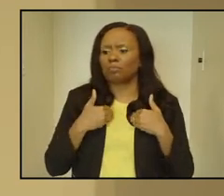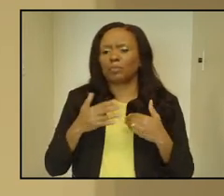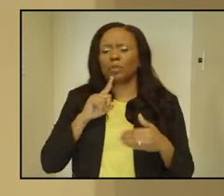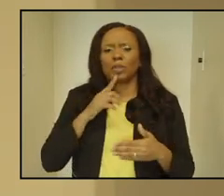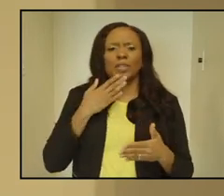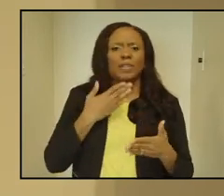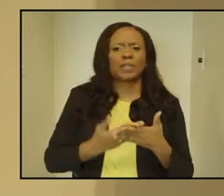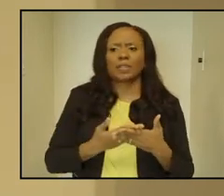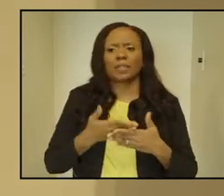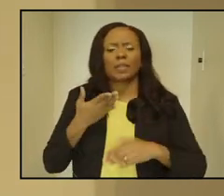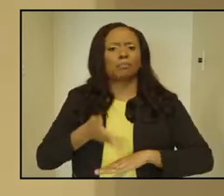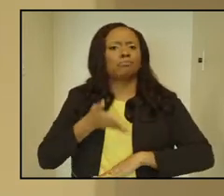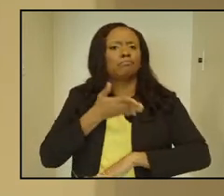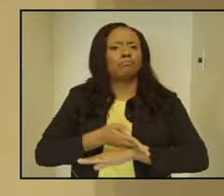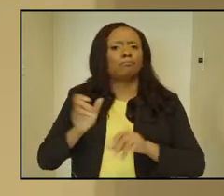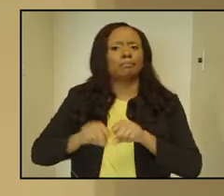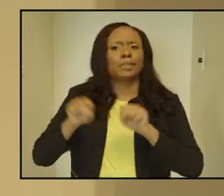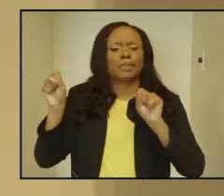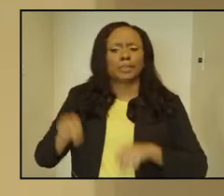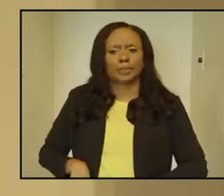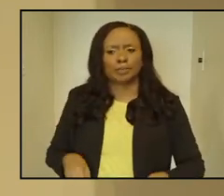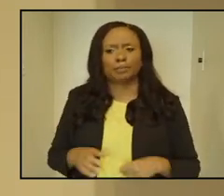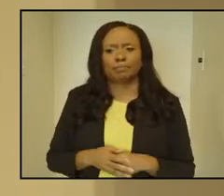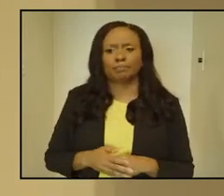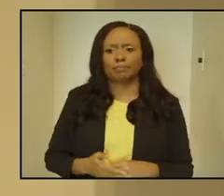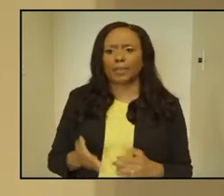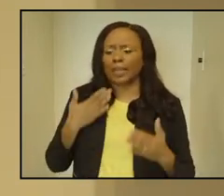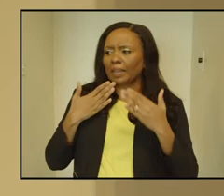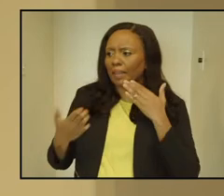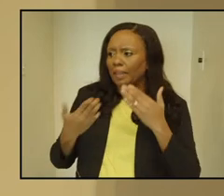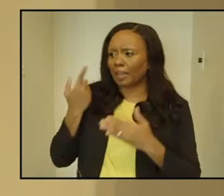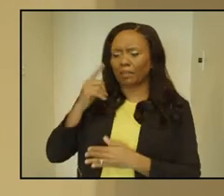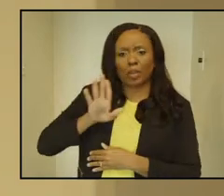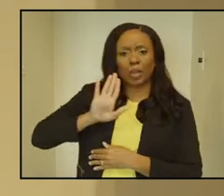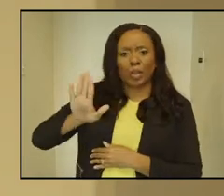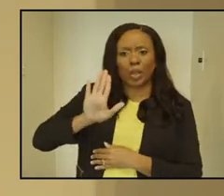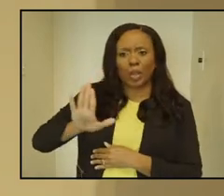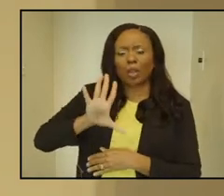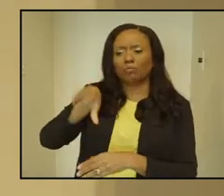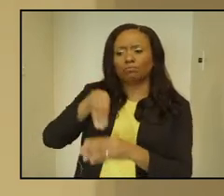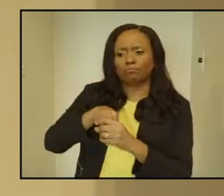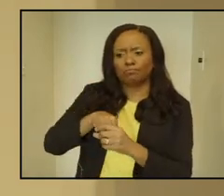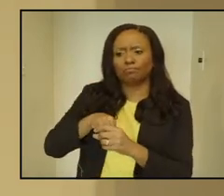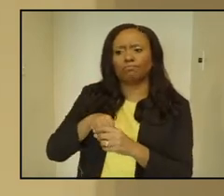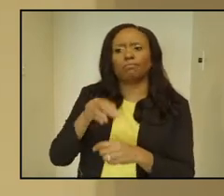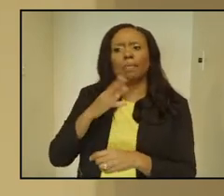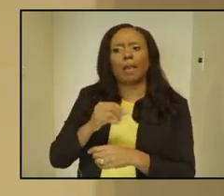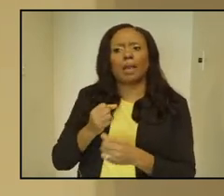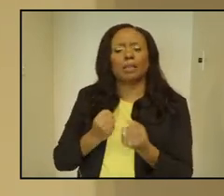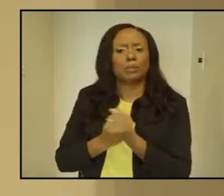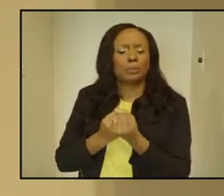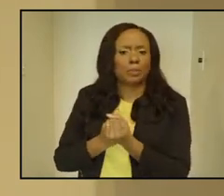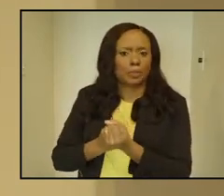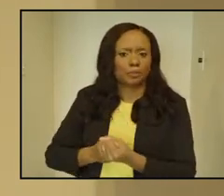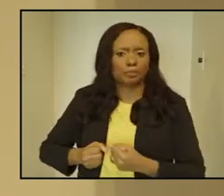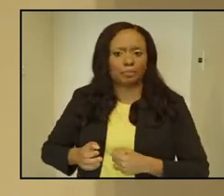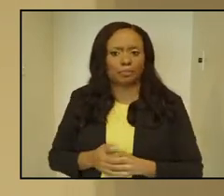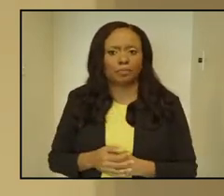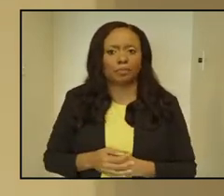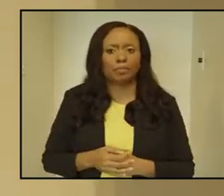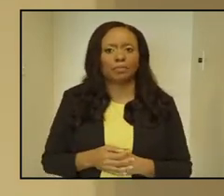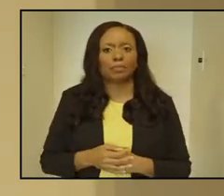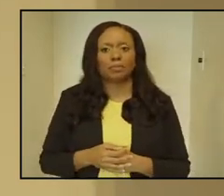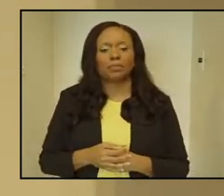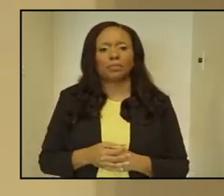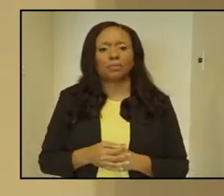system to the public. Thank you for your input and commitment. Thank you to the